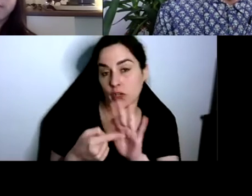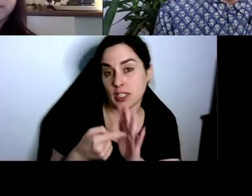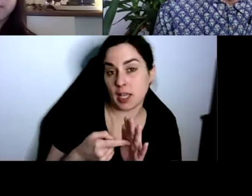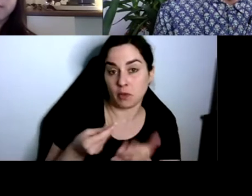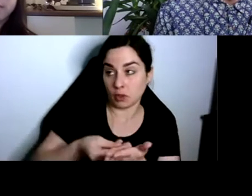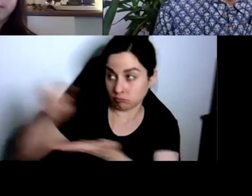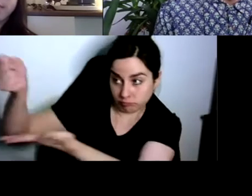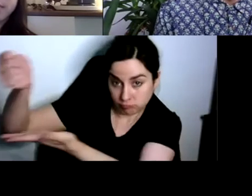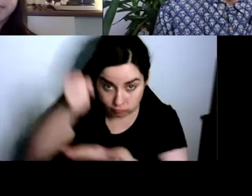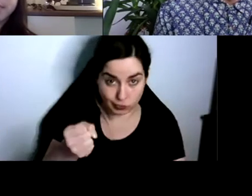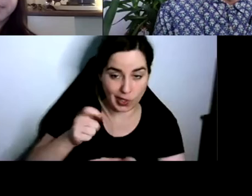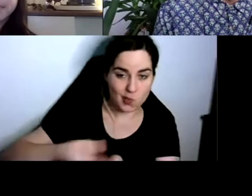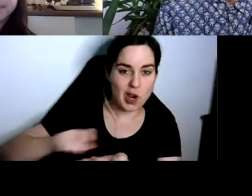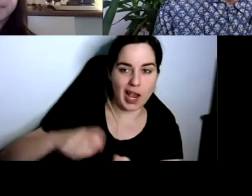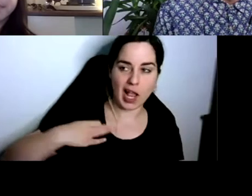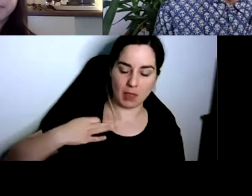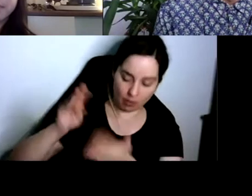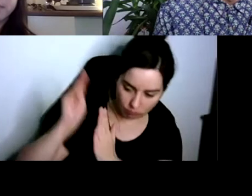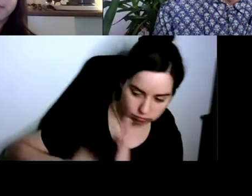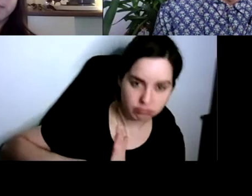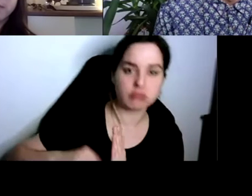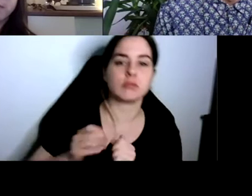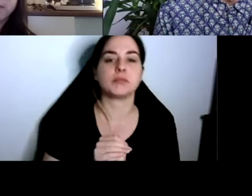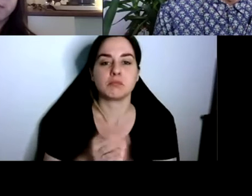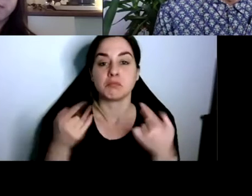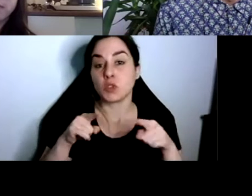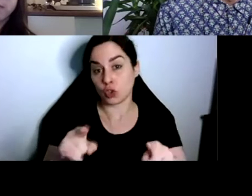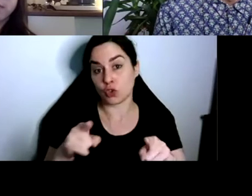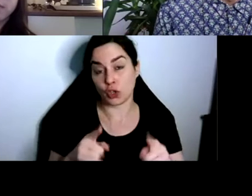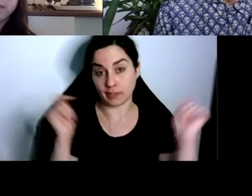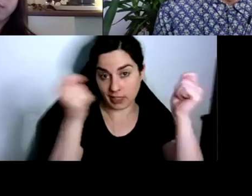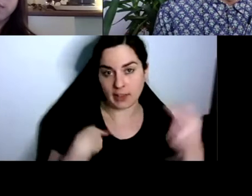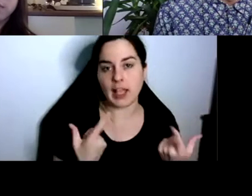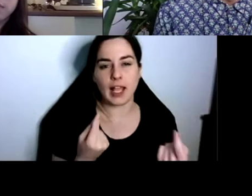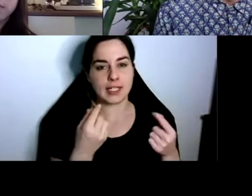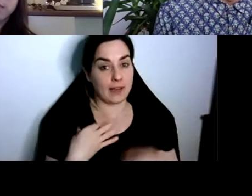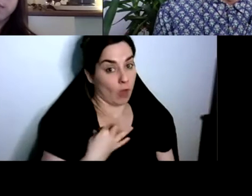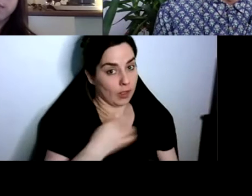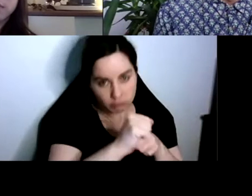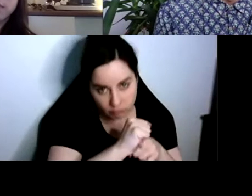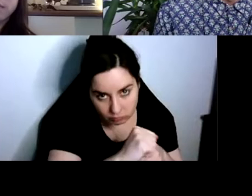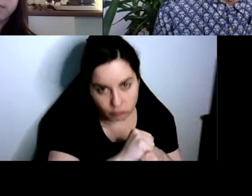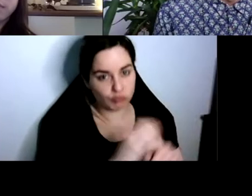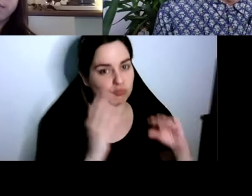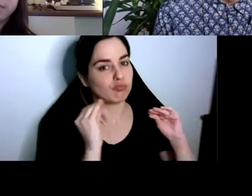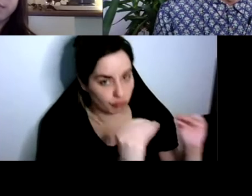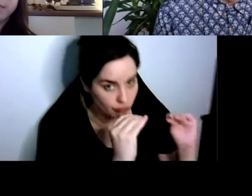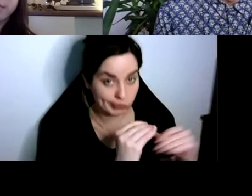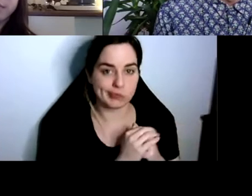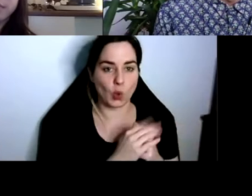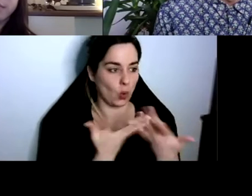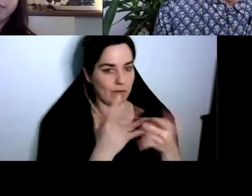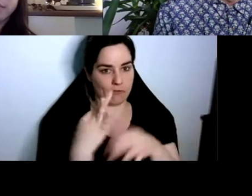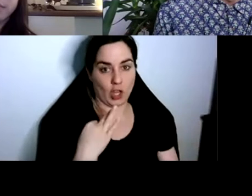last year. And then when it came to the festival, I trained volunteers and just coordinated volunteers,